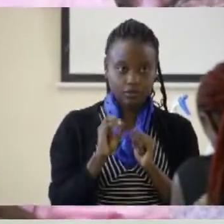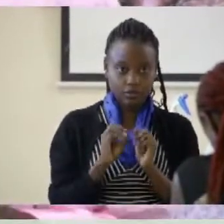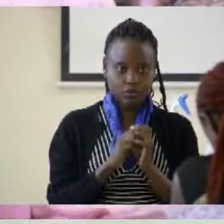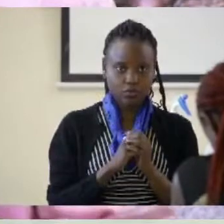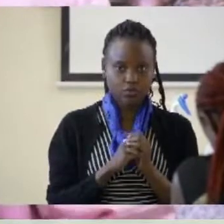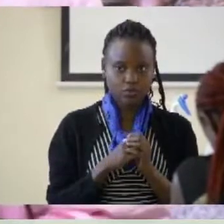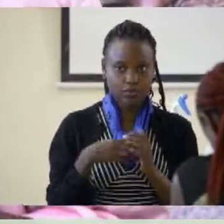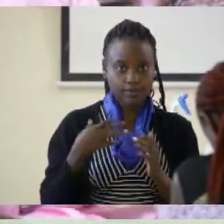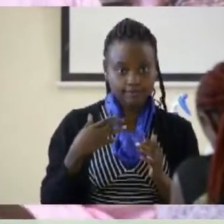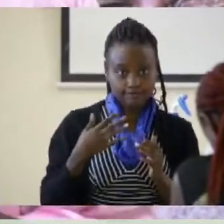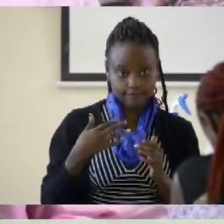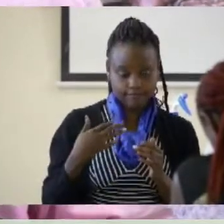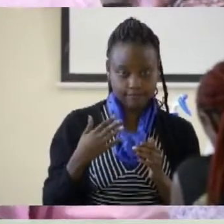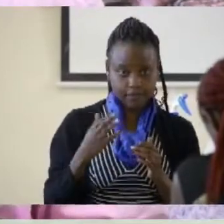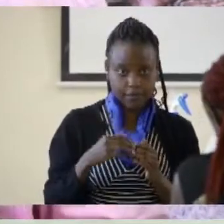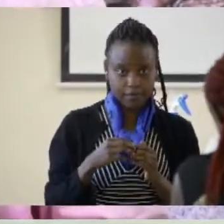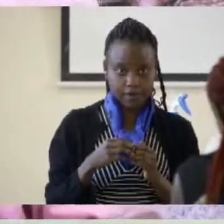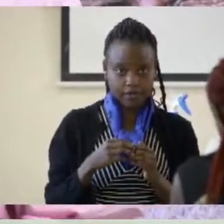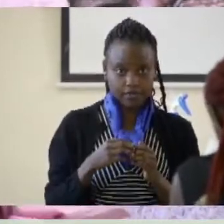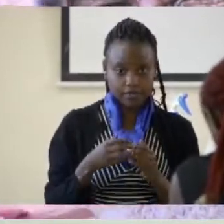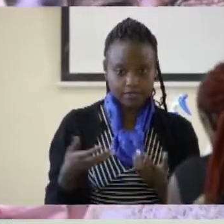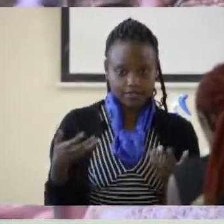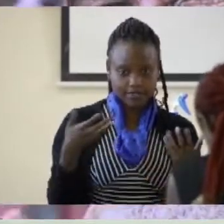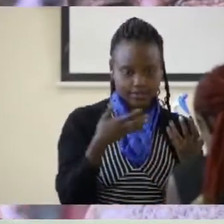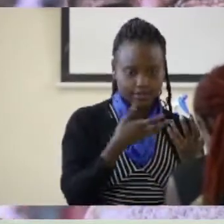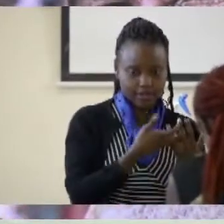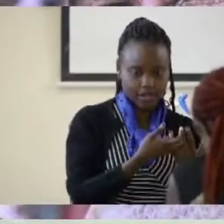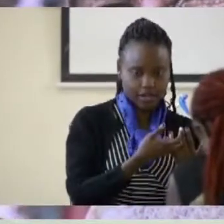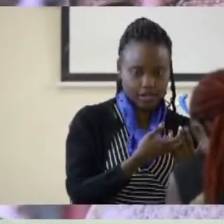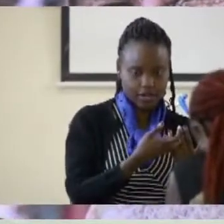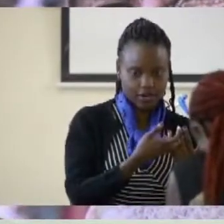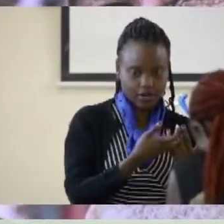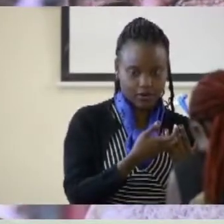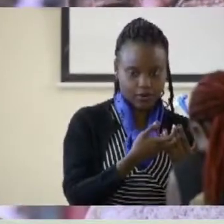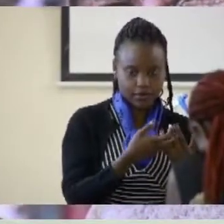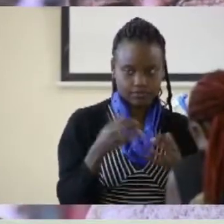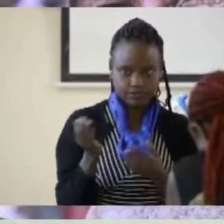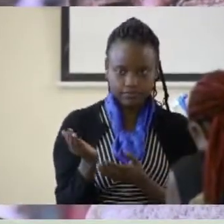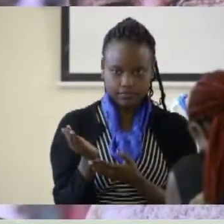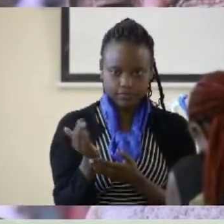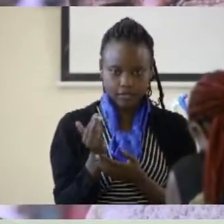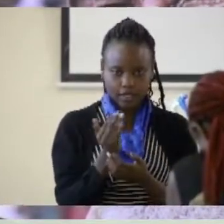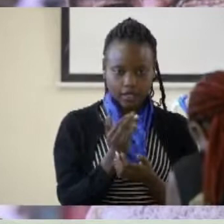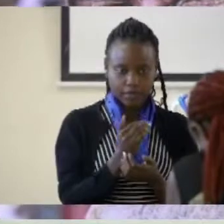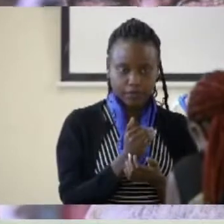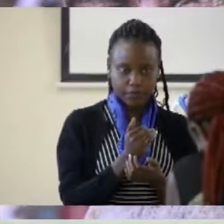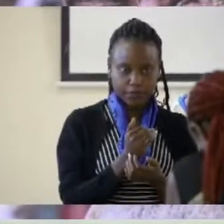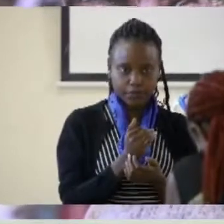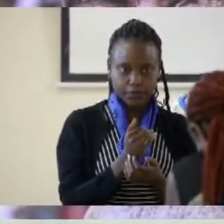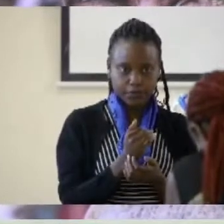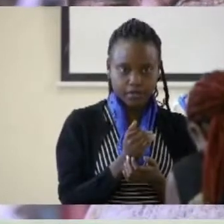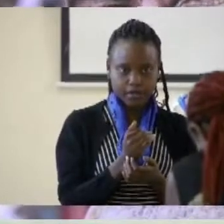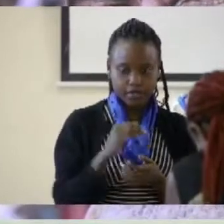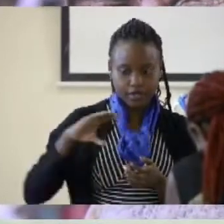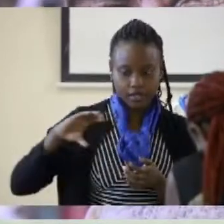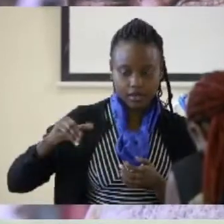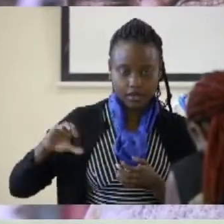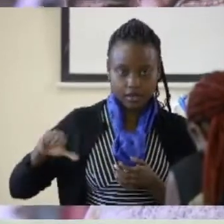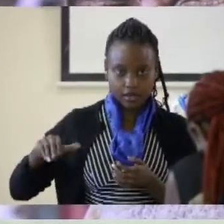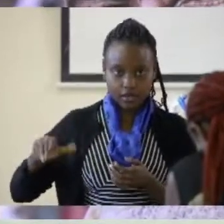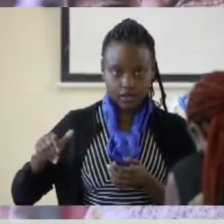this paper is anchored on how do we bring in the county